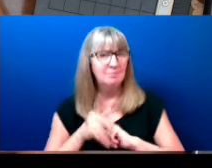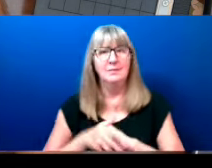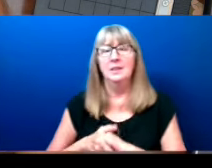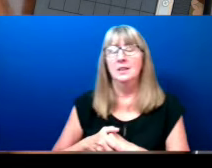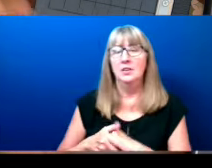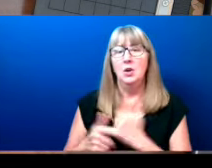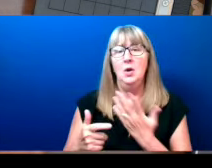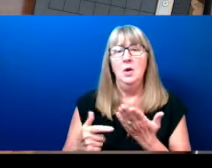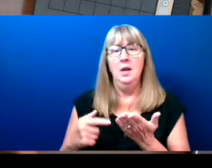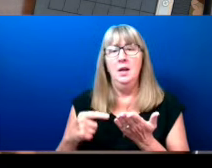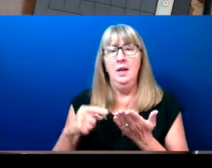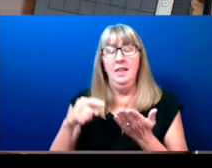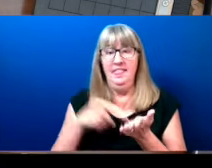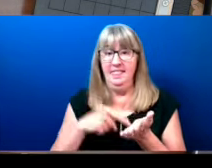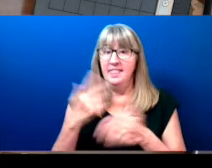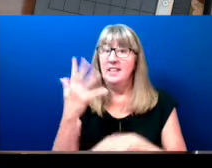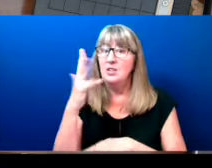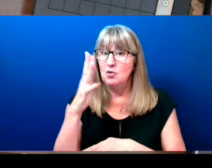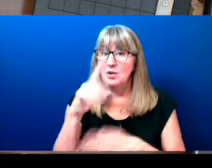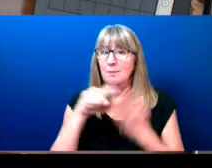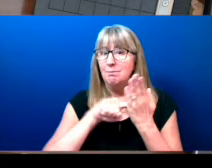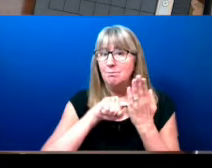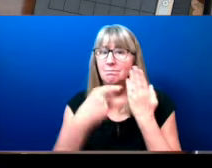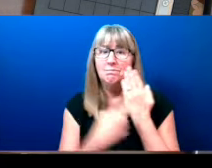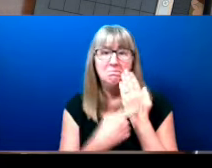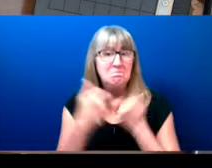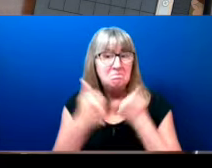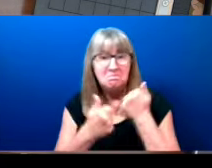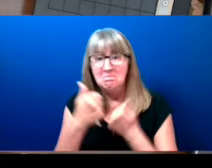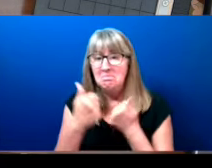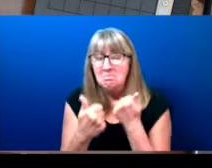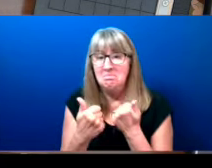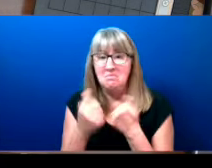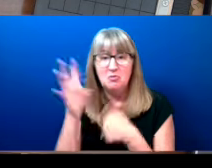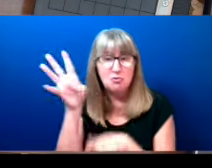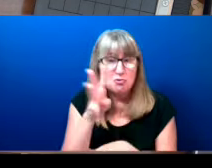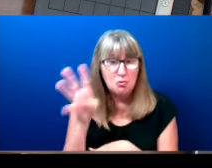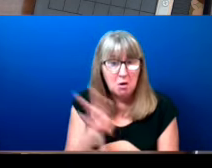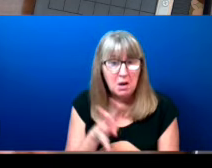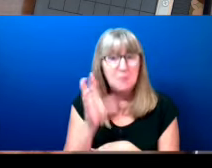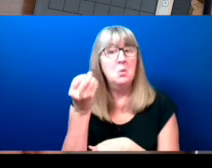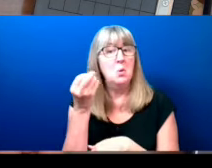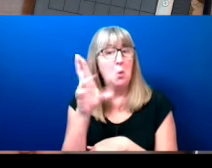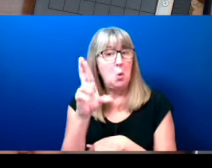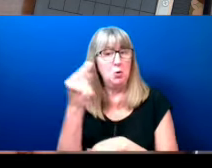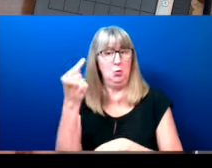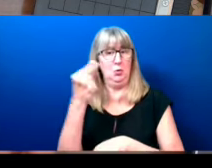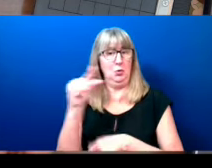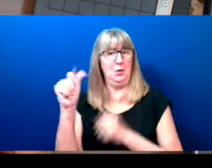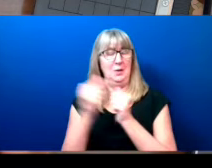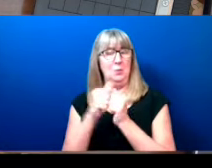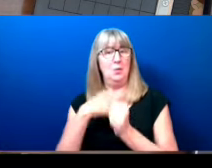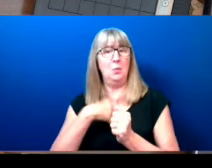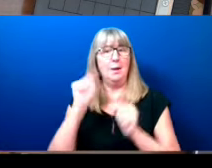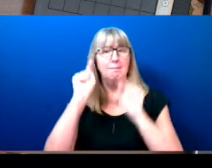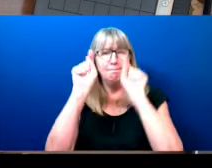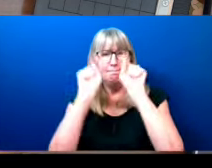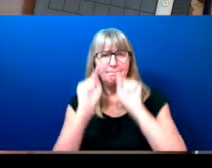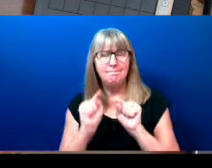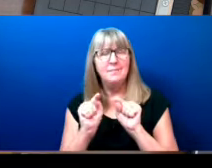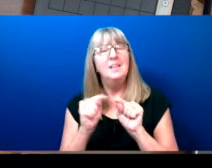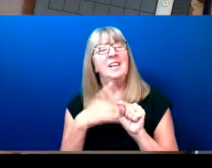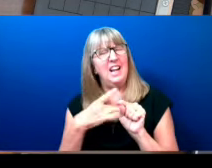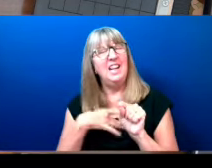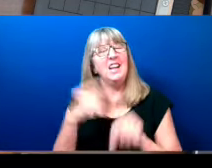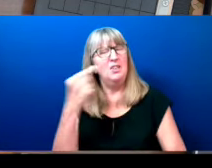this tree, one of the ones that are on the back of the striped paper, and you could even do it with the stripes. Oh, isn't that pretty? Or